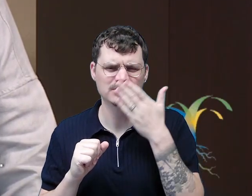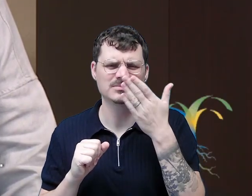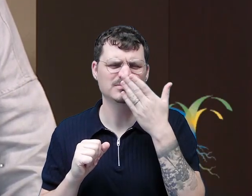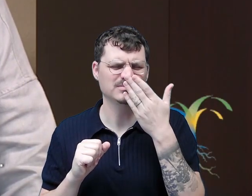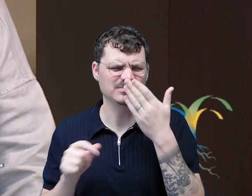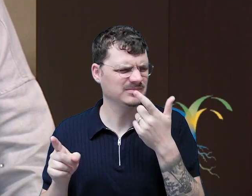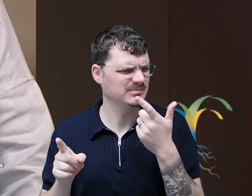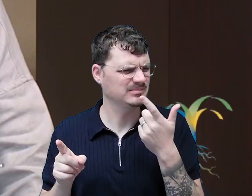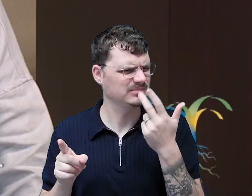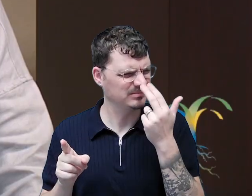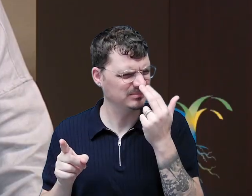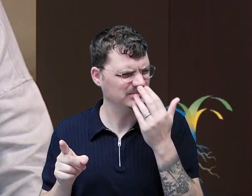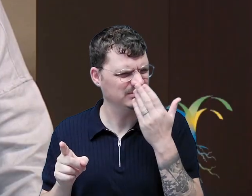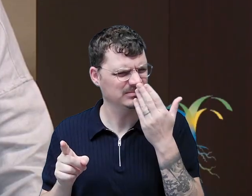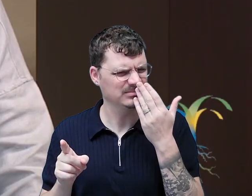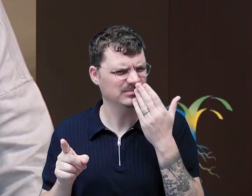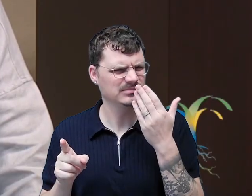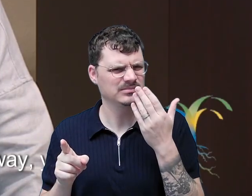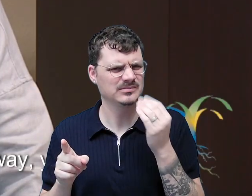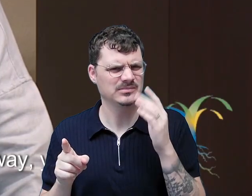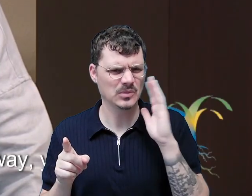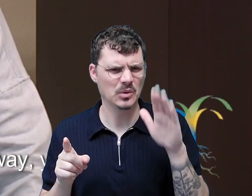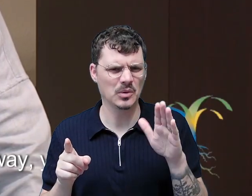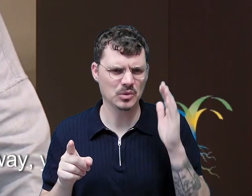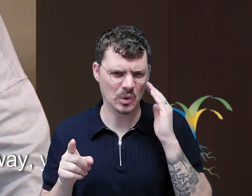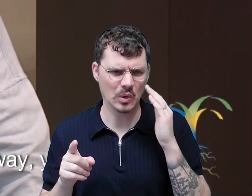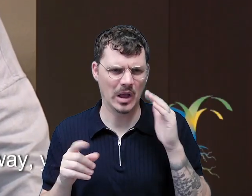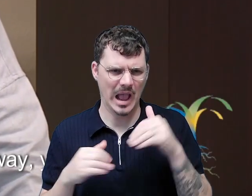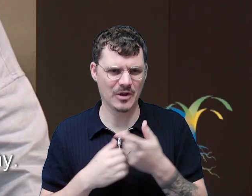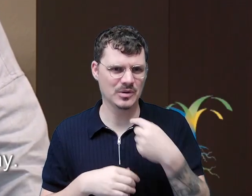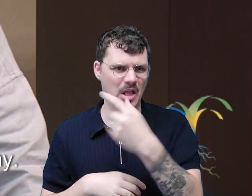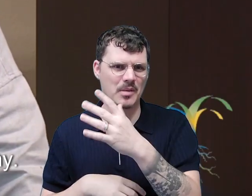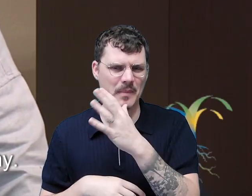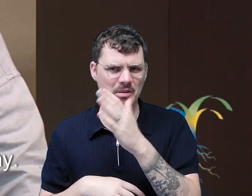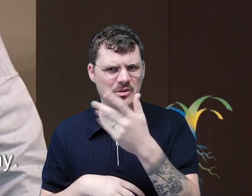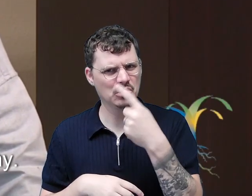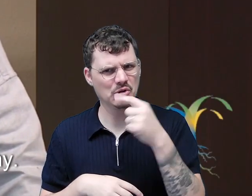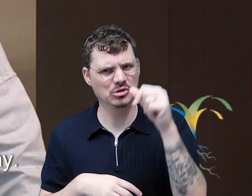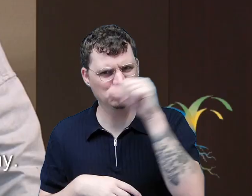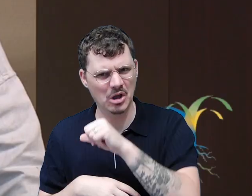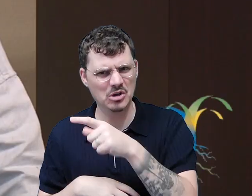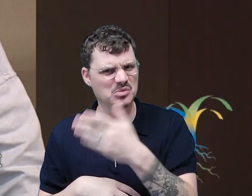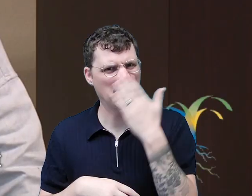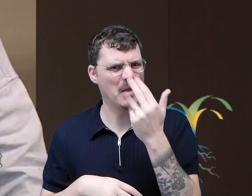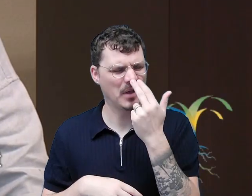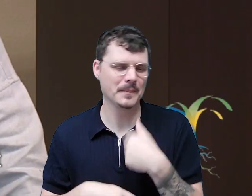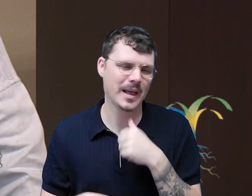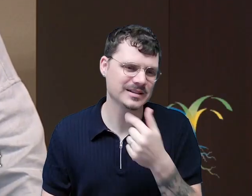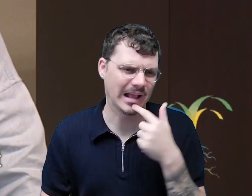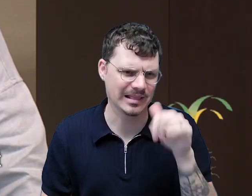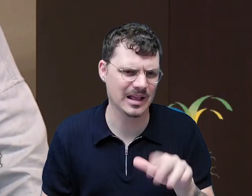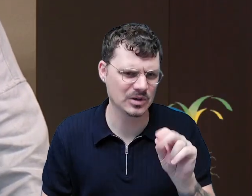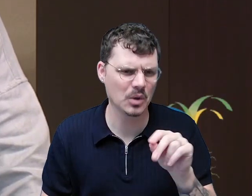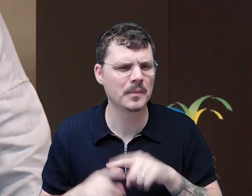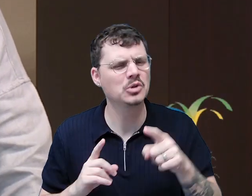And the mom smelled funny. Well, how do you say that? By the way, you look drunk and you smell funny. Not going to say all